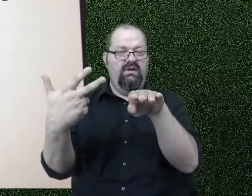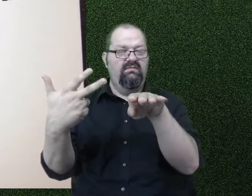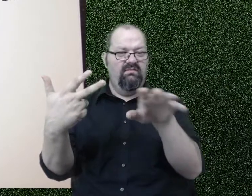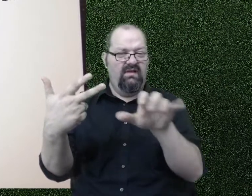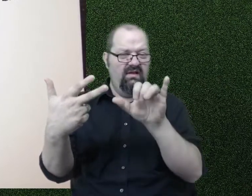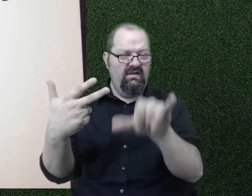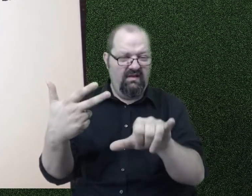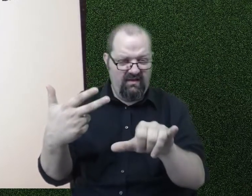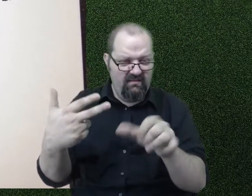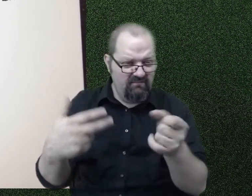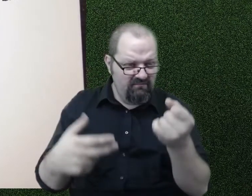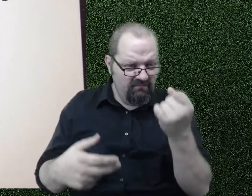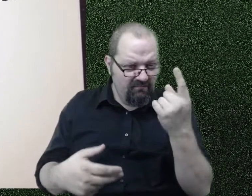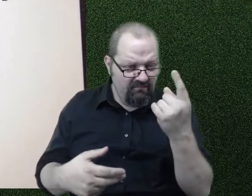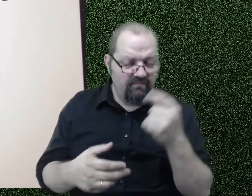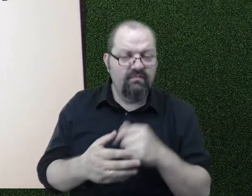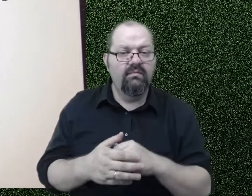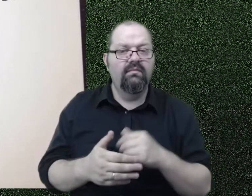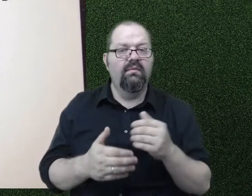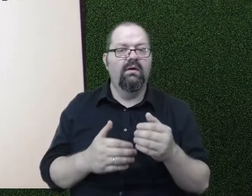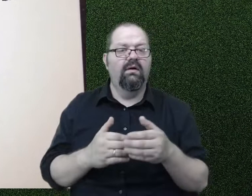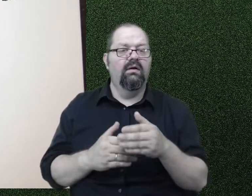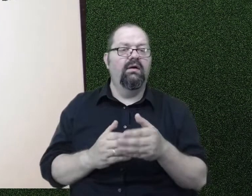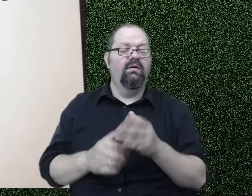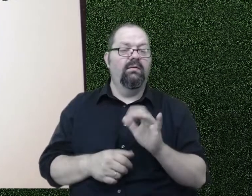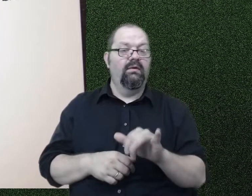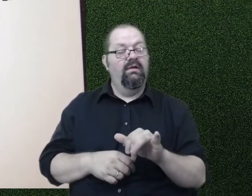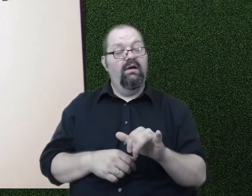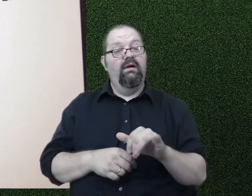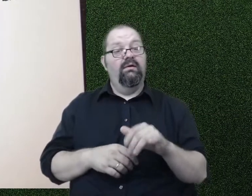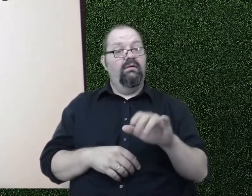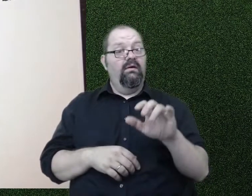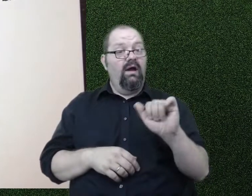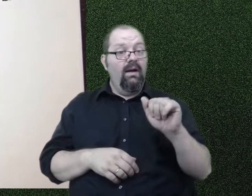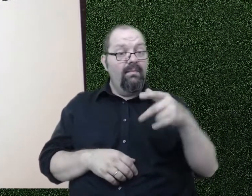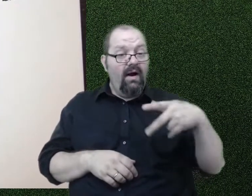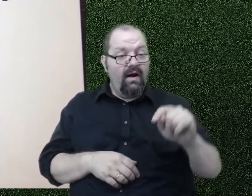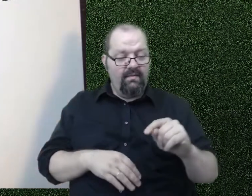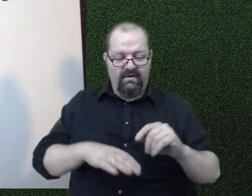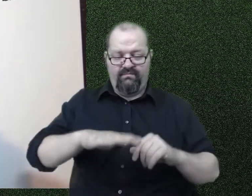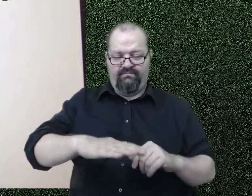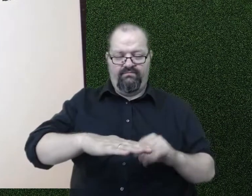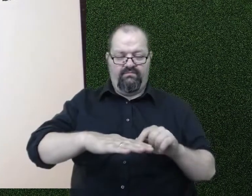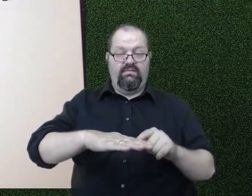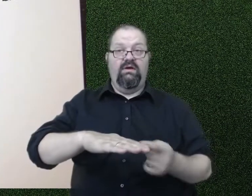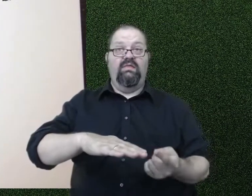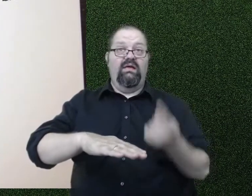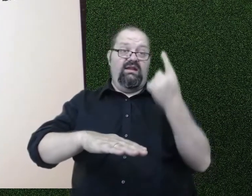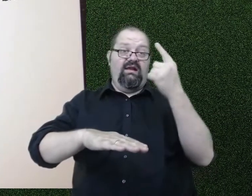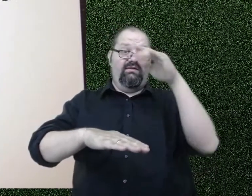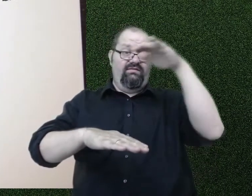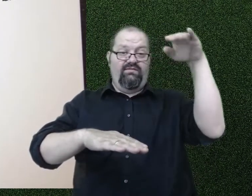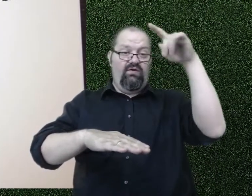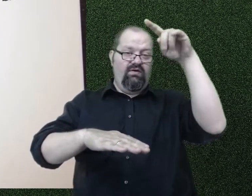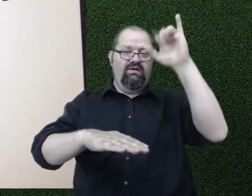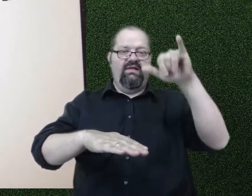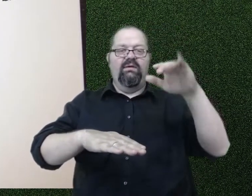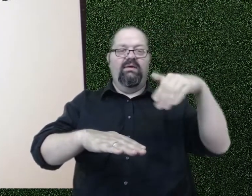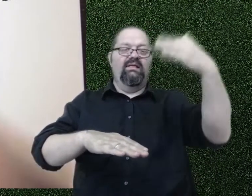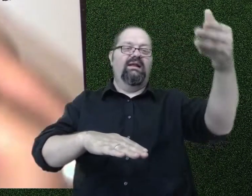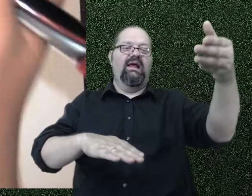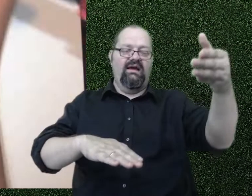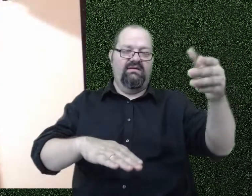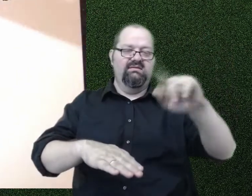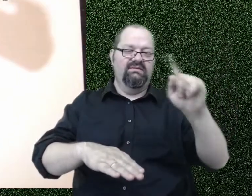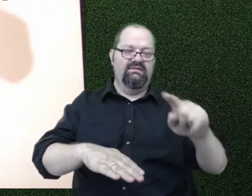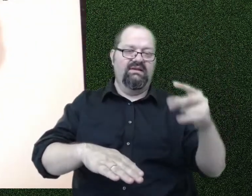in my next door neighbor's apartment, for example. So that's the xy plane. The yz plane